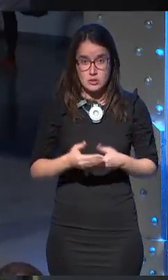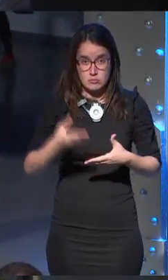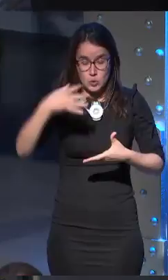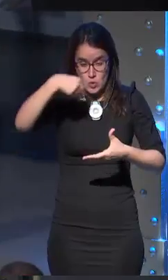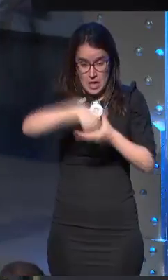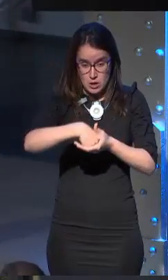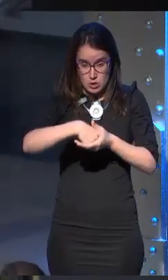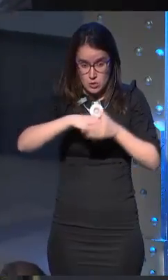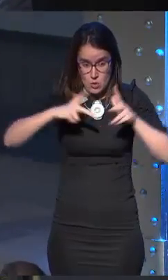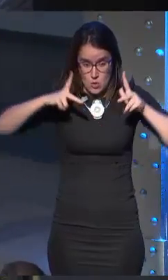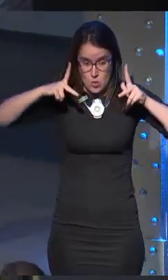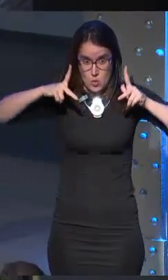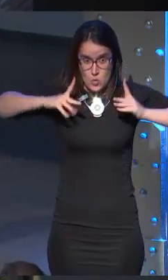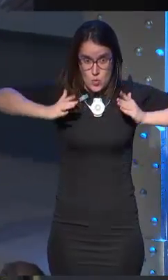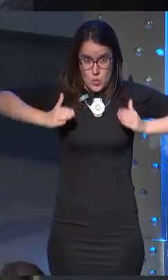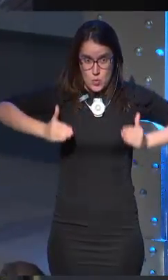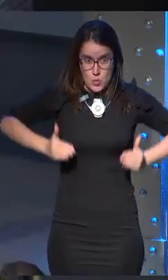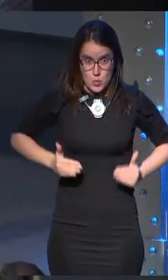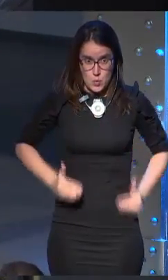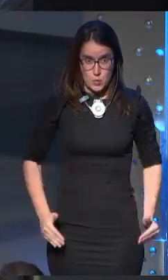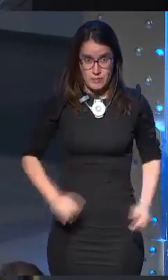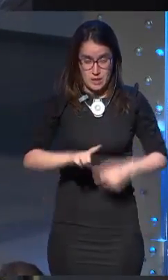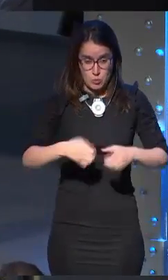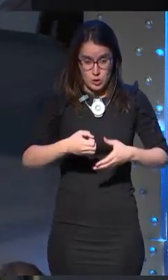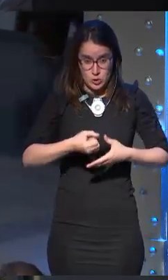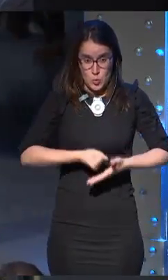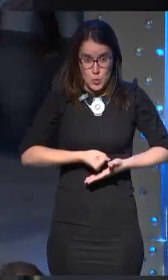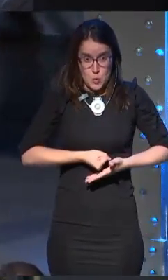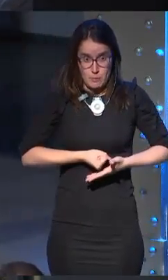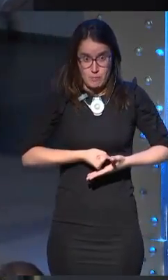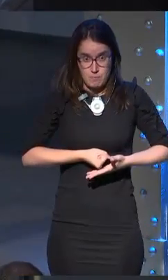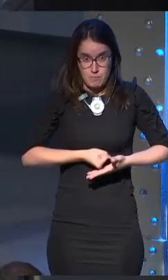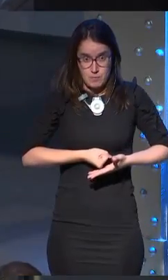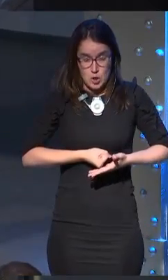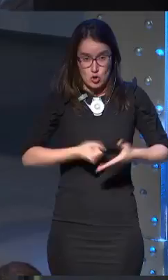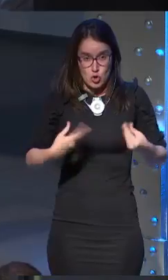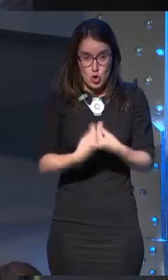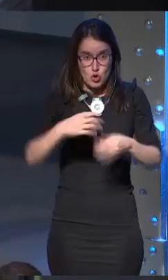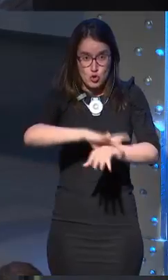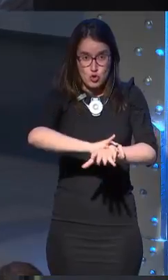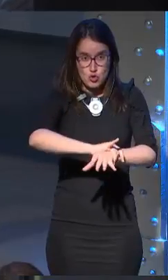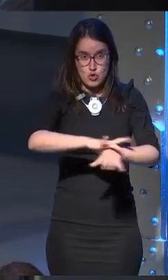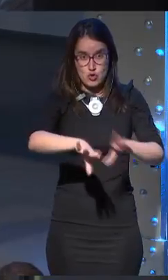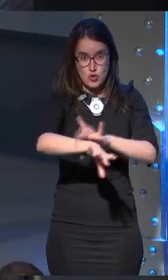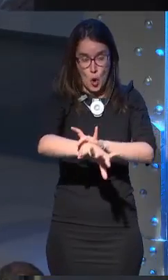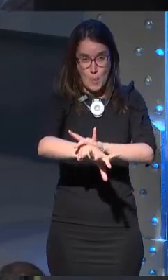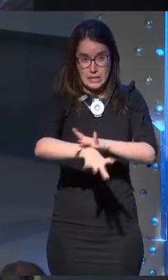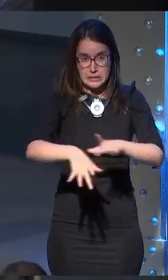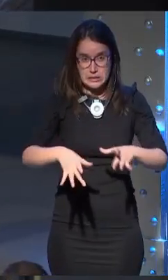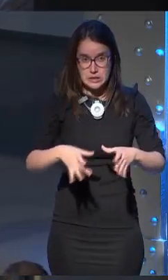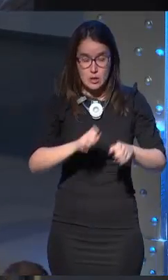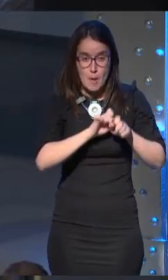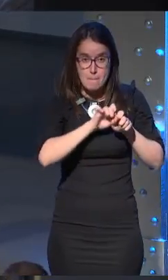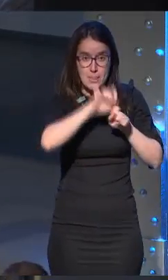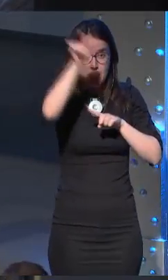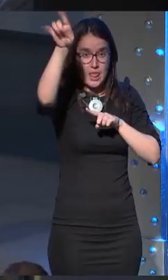front, and then the bag is sealed with some elastic bands. You get the space, and the garbage